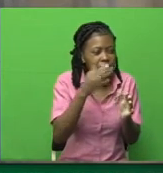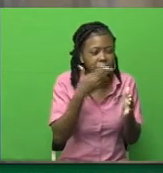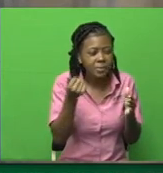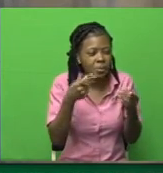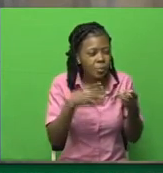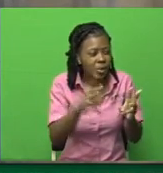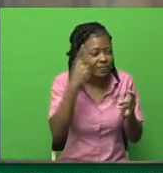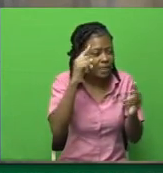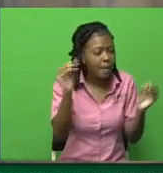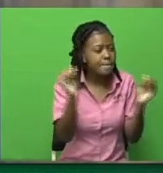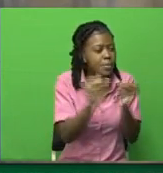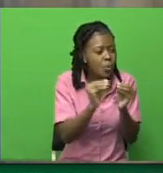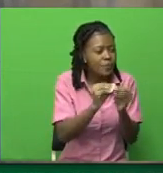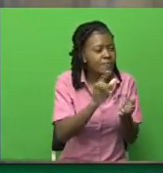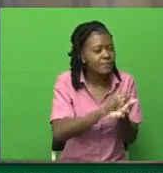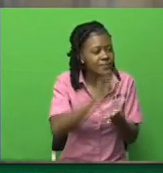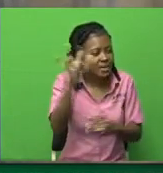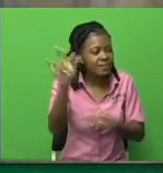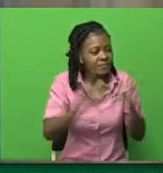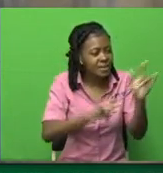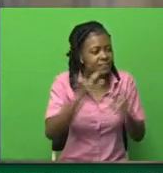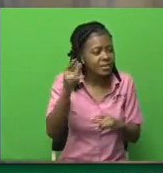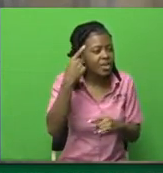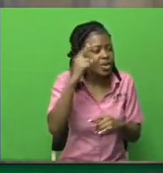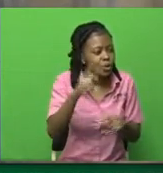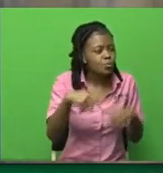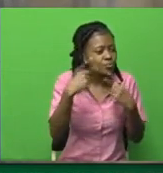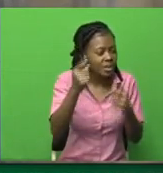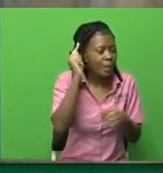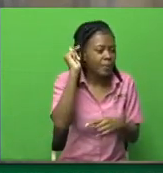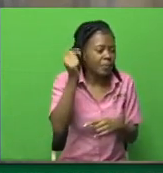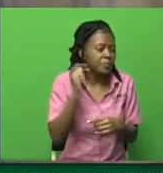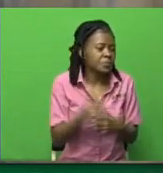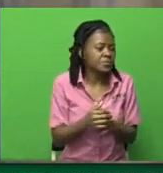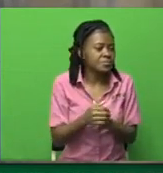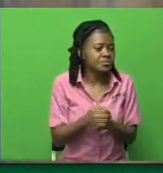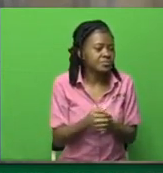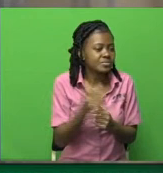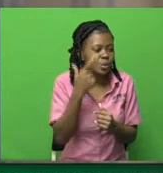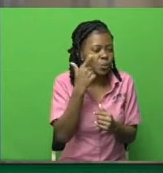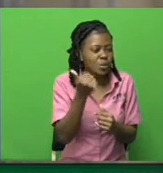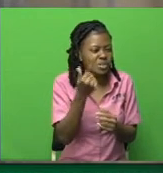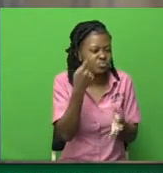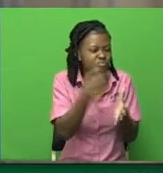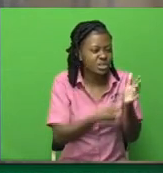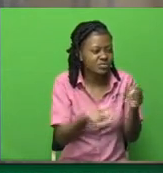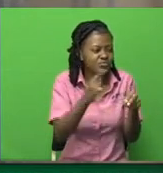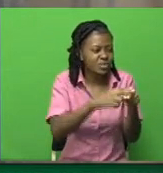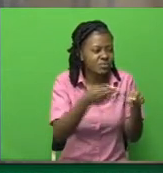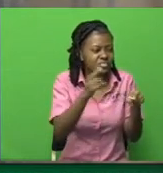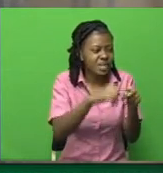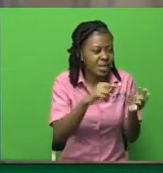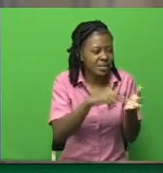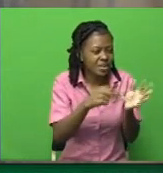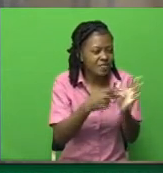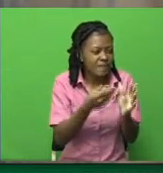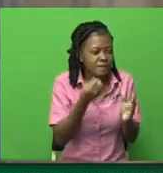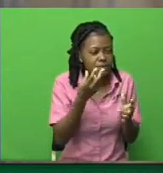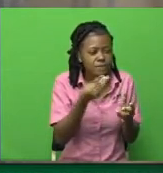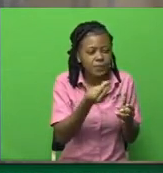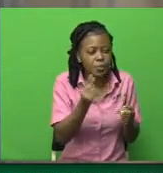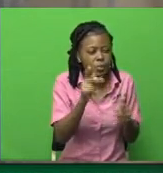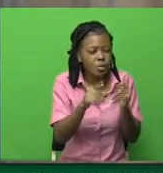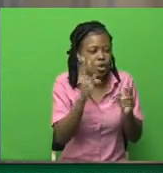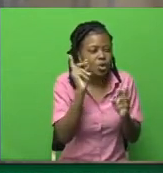Tobago the increase in fares goes against the tourism agenda in Tobago because a large segment of travelers to